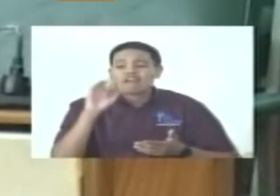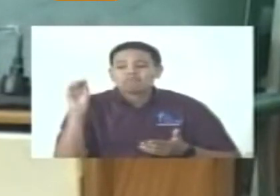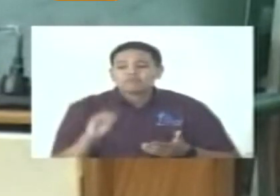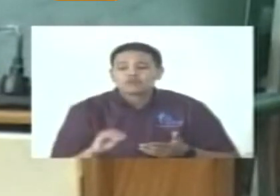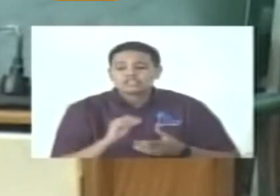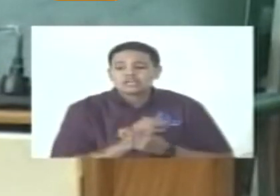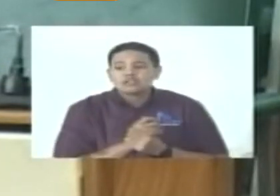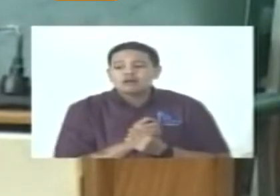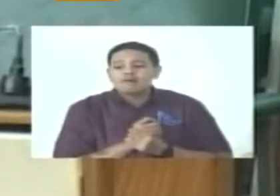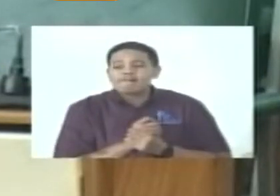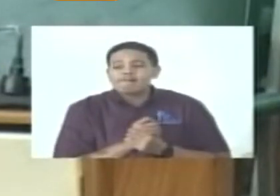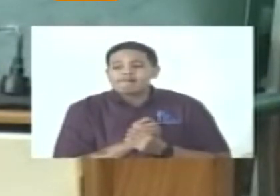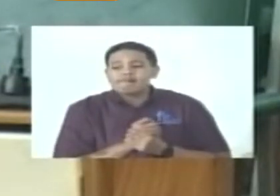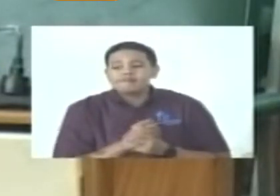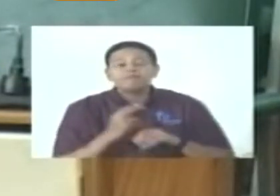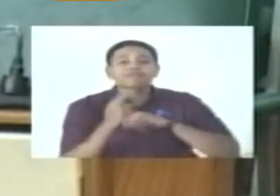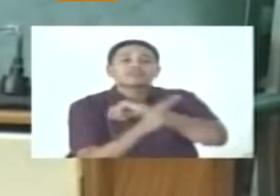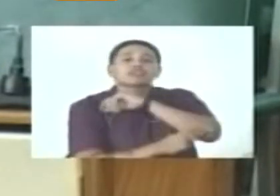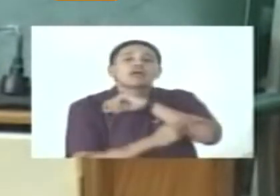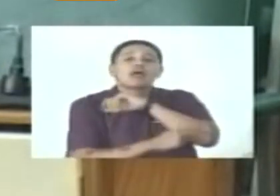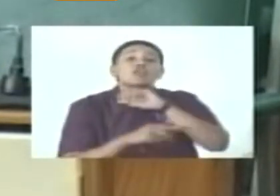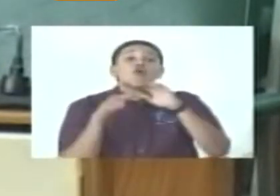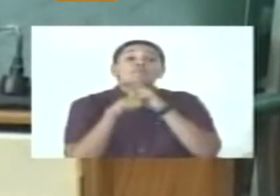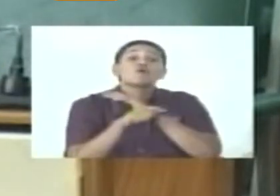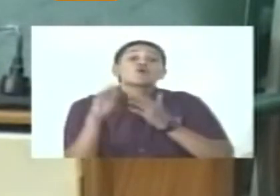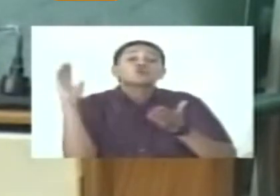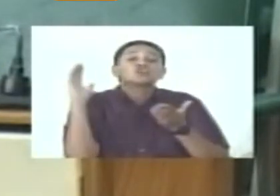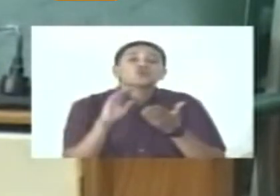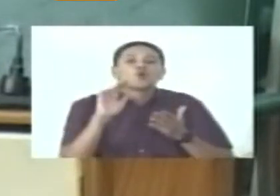29.5%, Mr. President. Hanover, murders are down